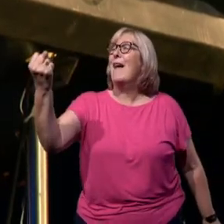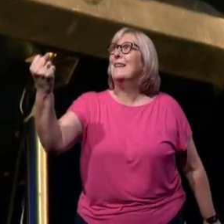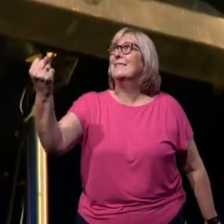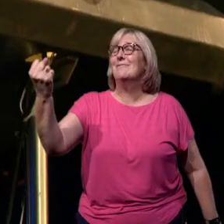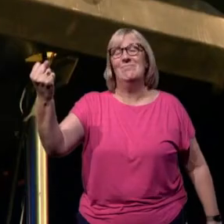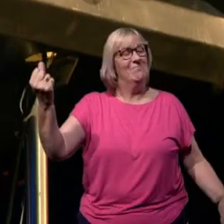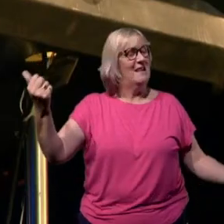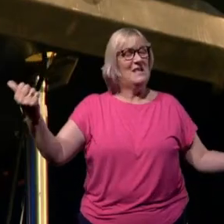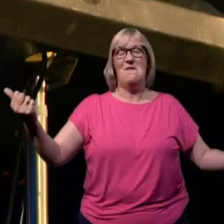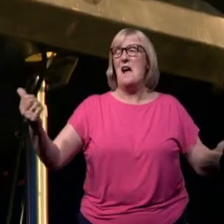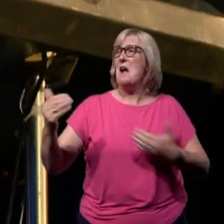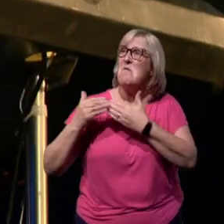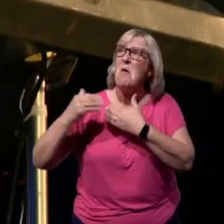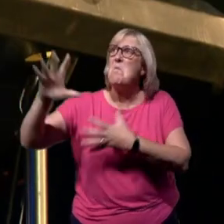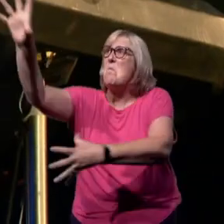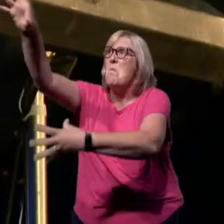him.